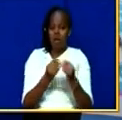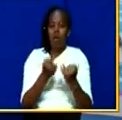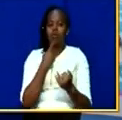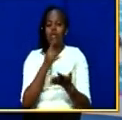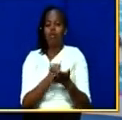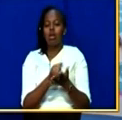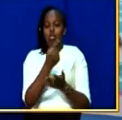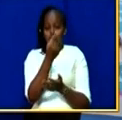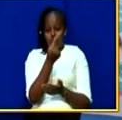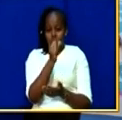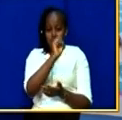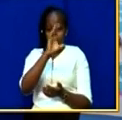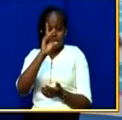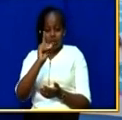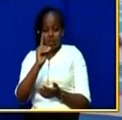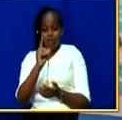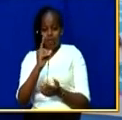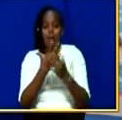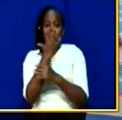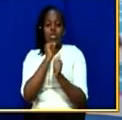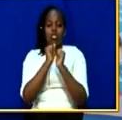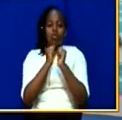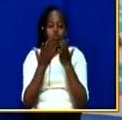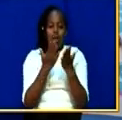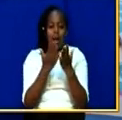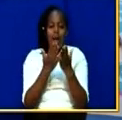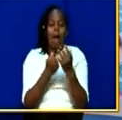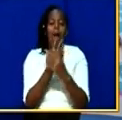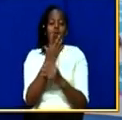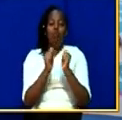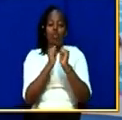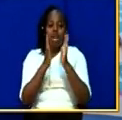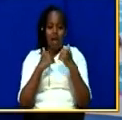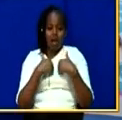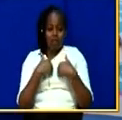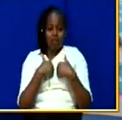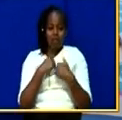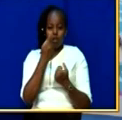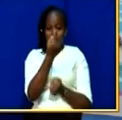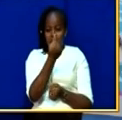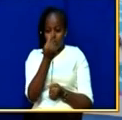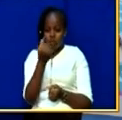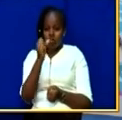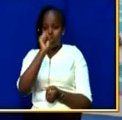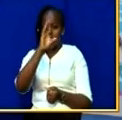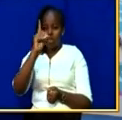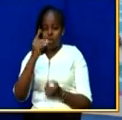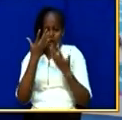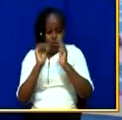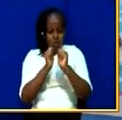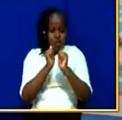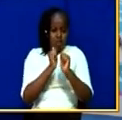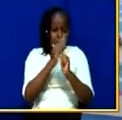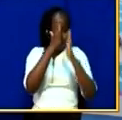seeded crop is a crop with seeds that are very small. Yes. Very, very small. Quite tiny. Yeah. So, I don't know which table you've